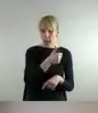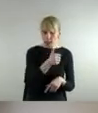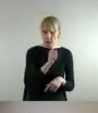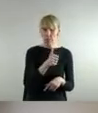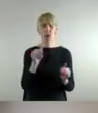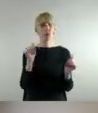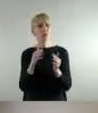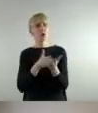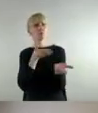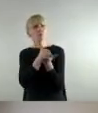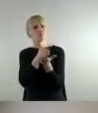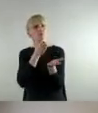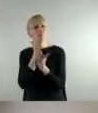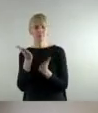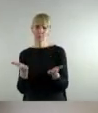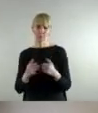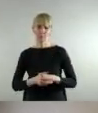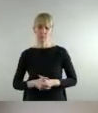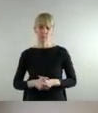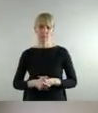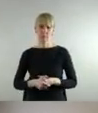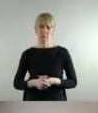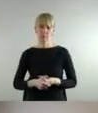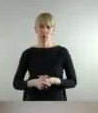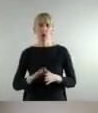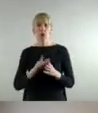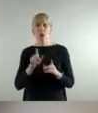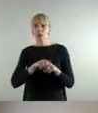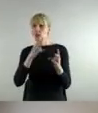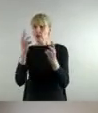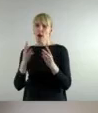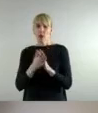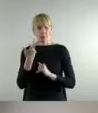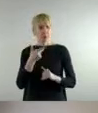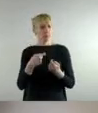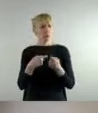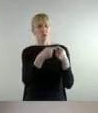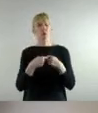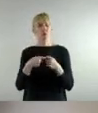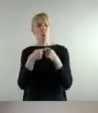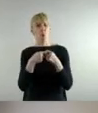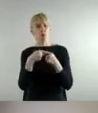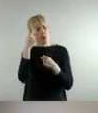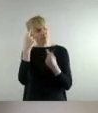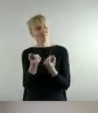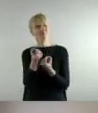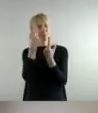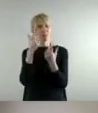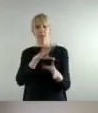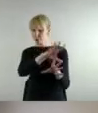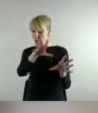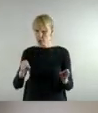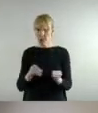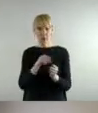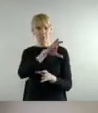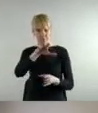also, this is very important to have this common arena for crisis management with all the actors who can quality